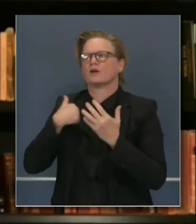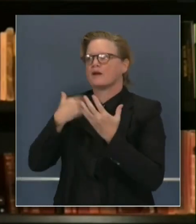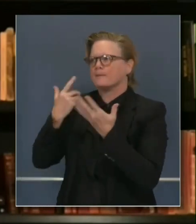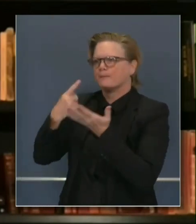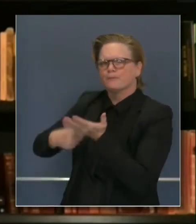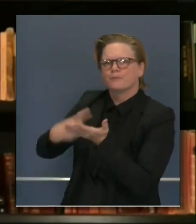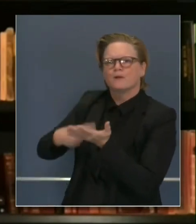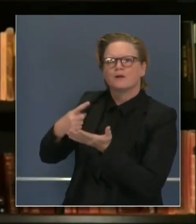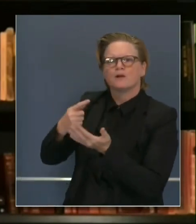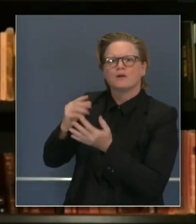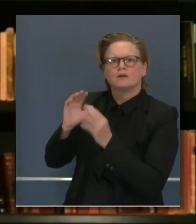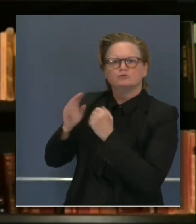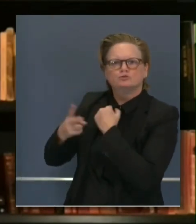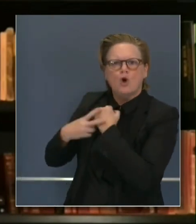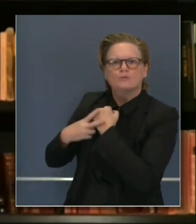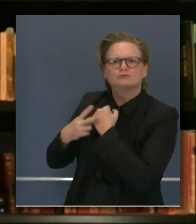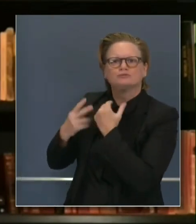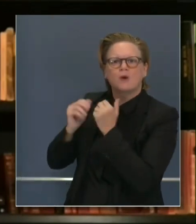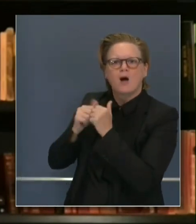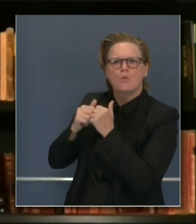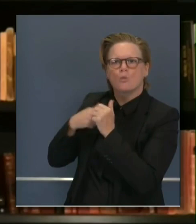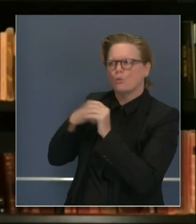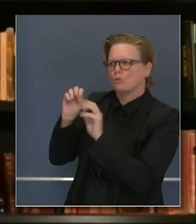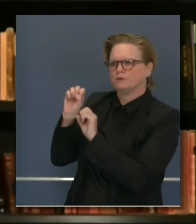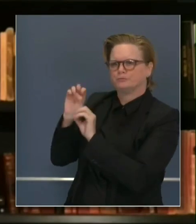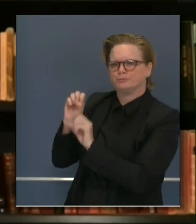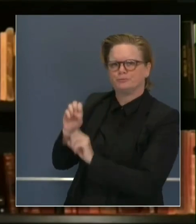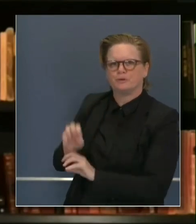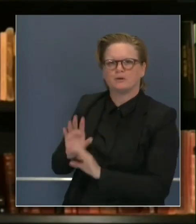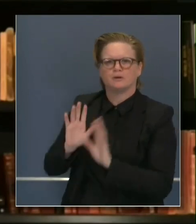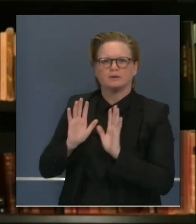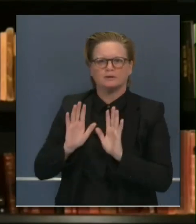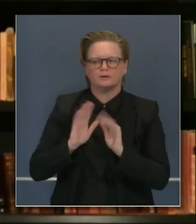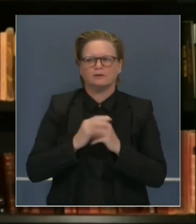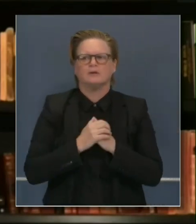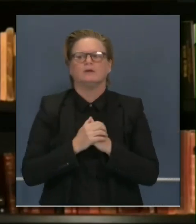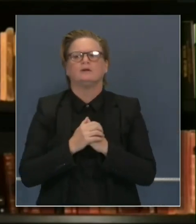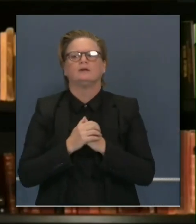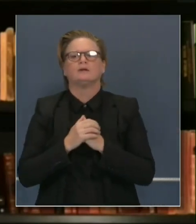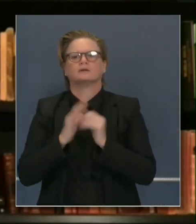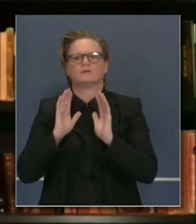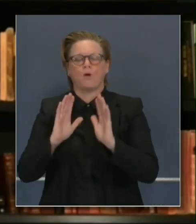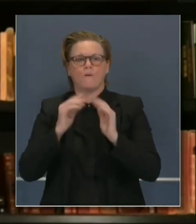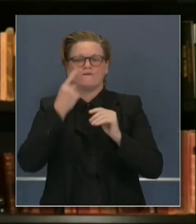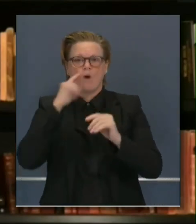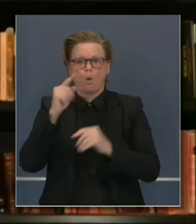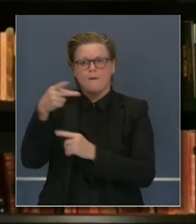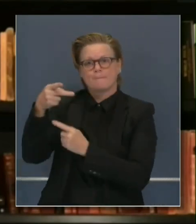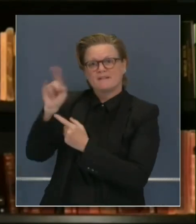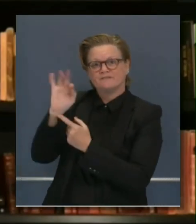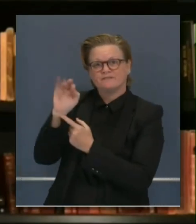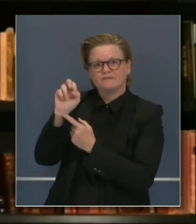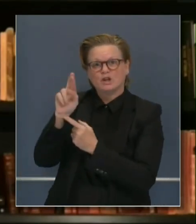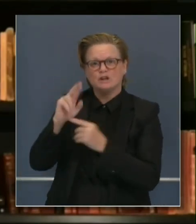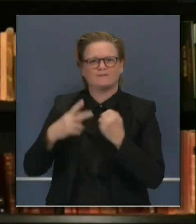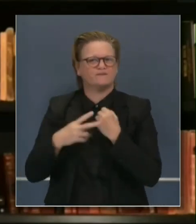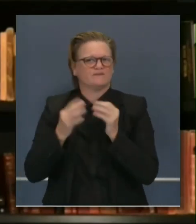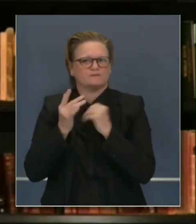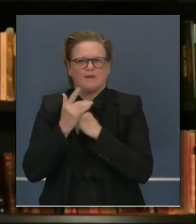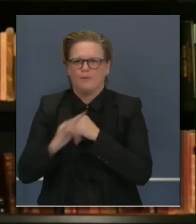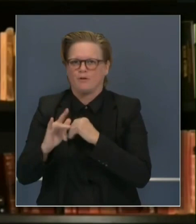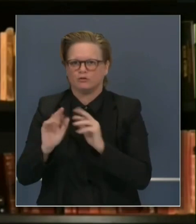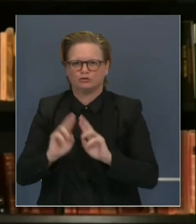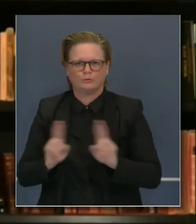immediate, and in the immediate, Dr. Galley is absolutely right in terms of the available capacity for ultra cold storage and our ability